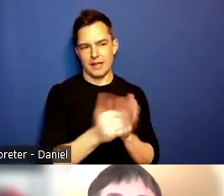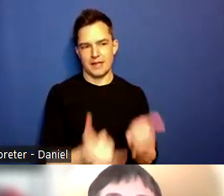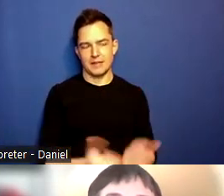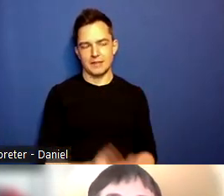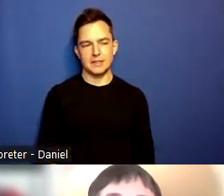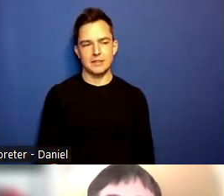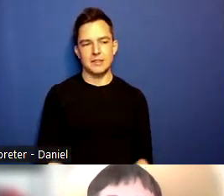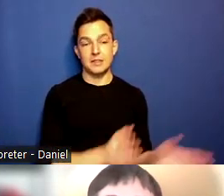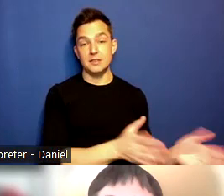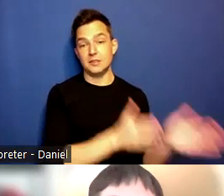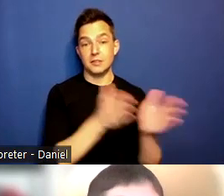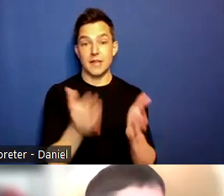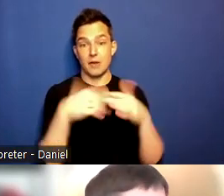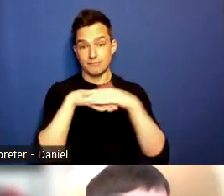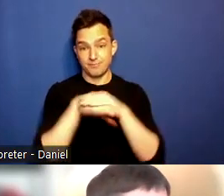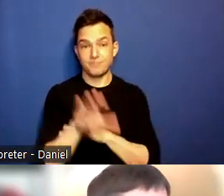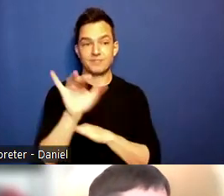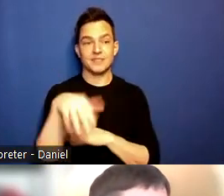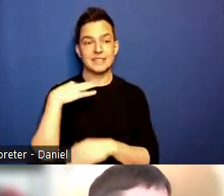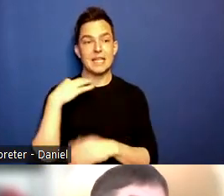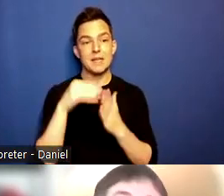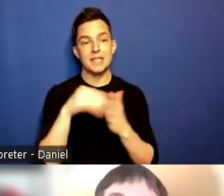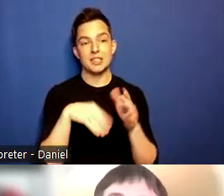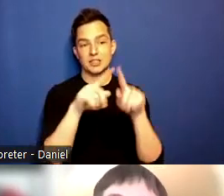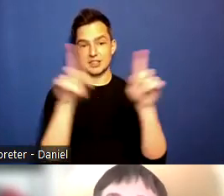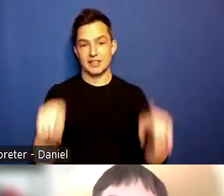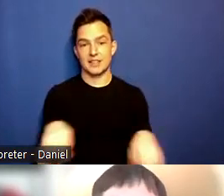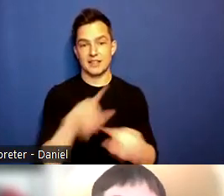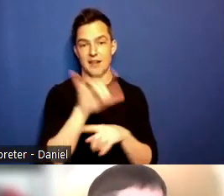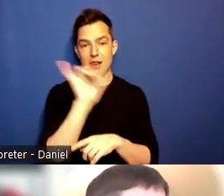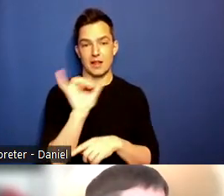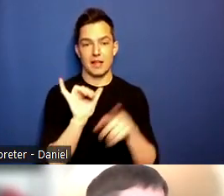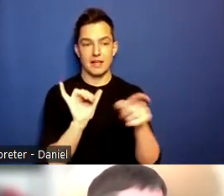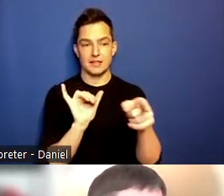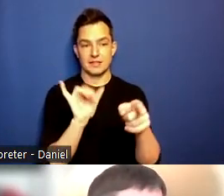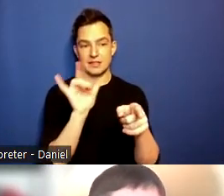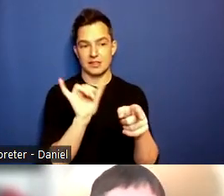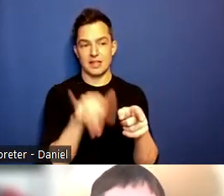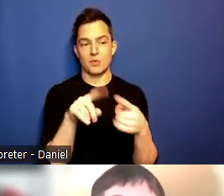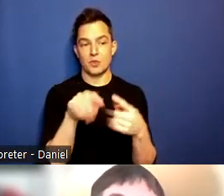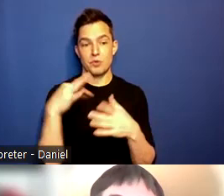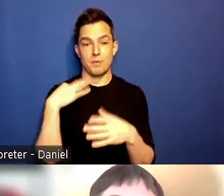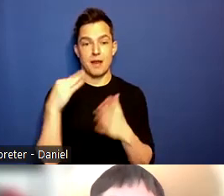And now we are inside of the application. This is what it will look like when you apply. This first